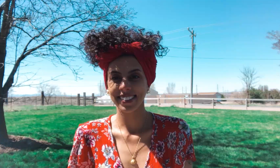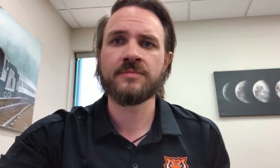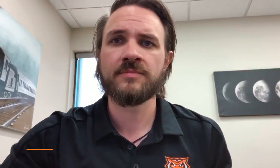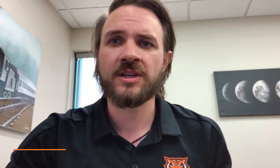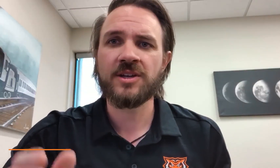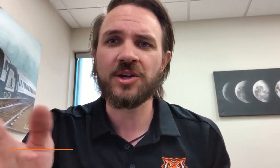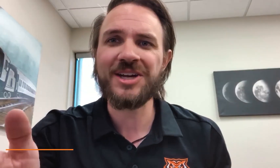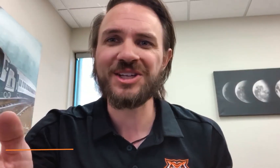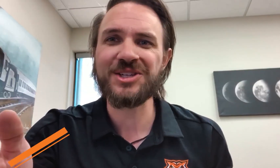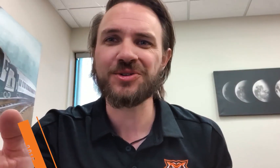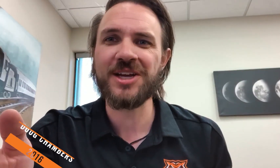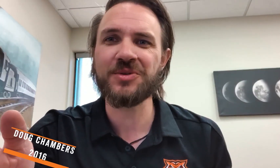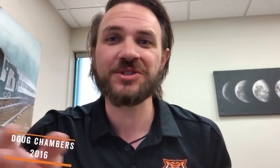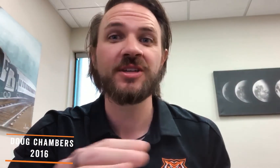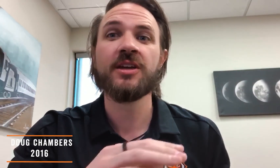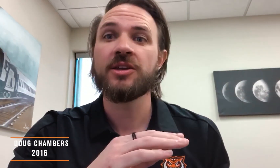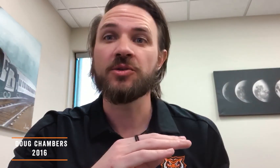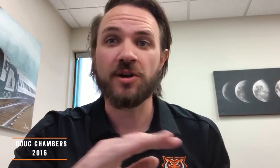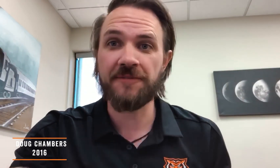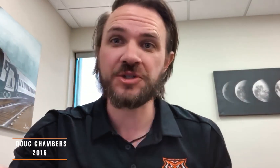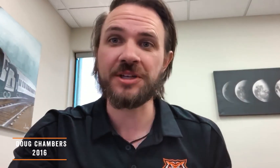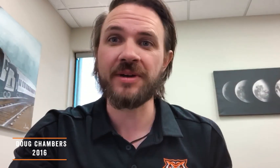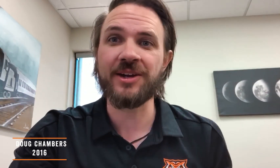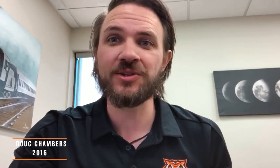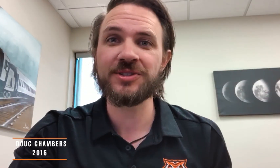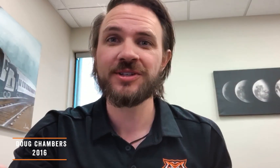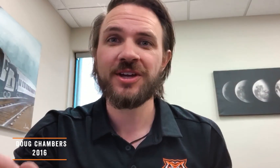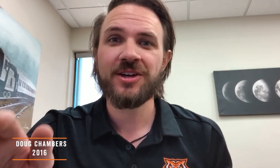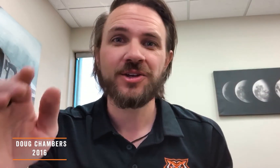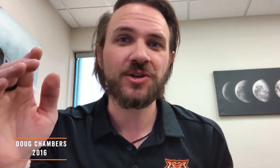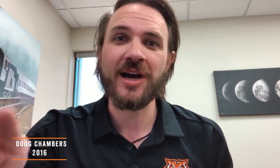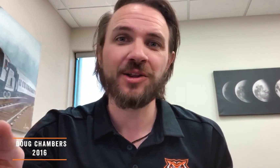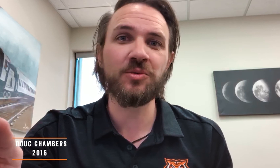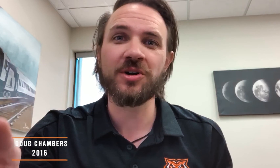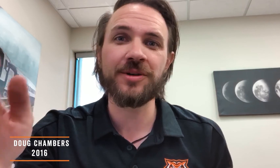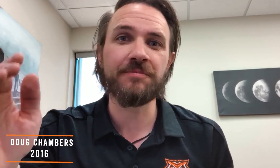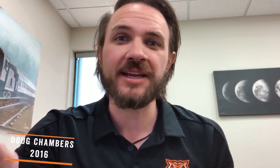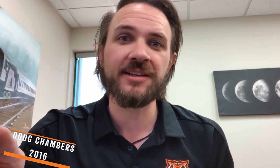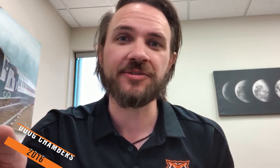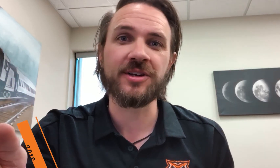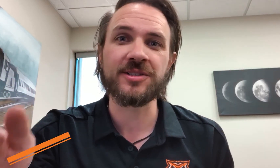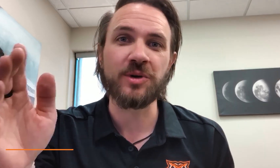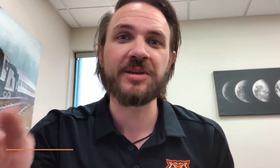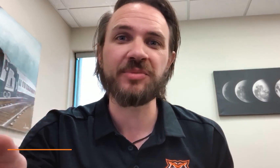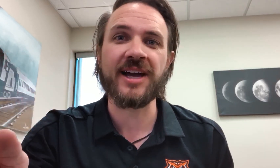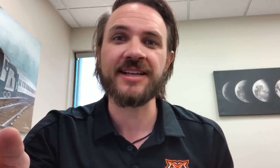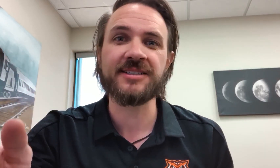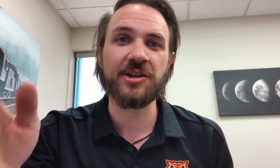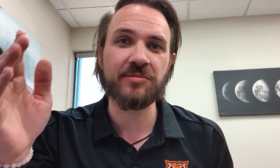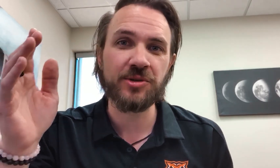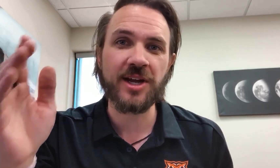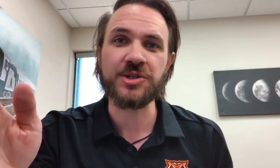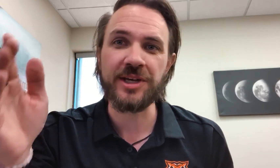it. Congratulations, graduates. You are officially Bengals. Go out into the world, make a difference, and when people